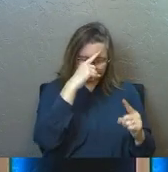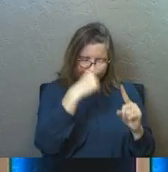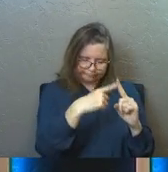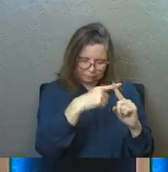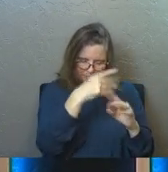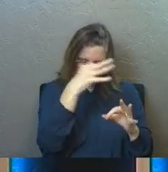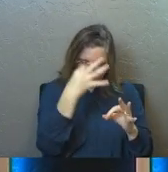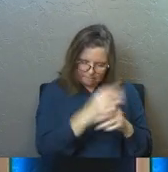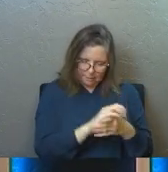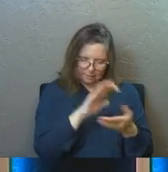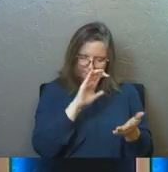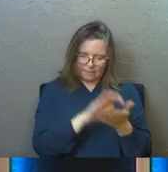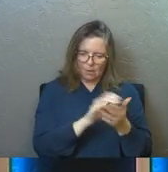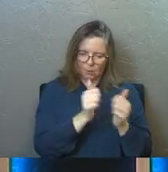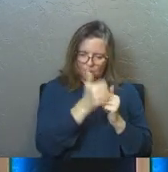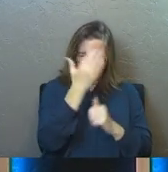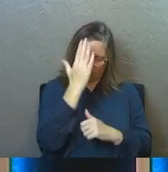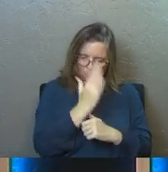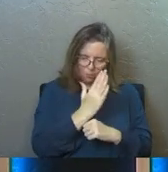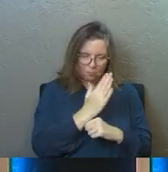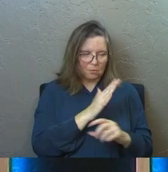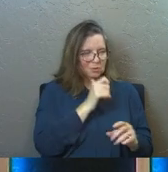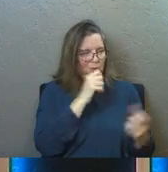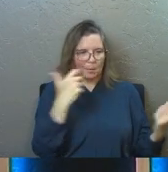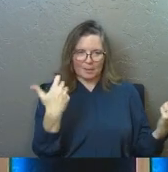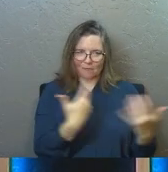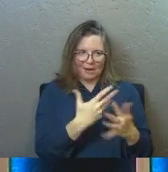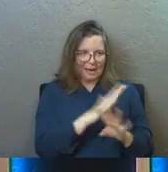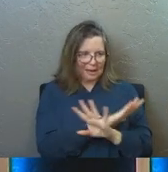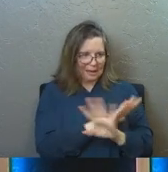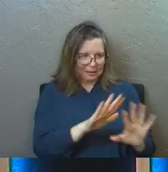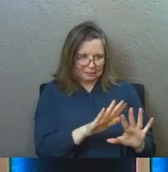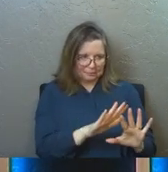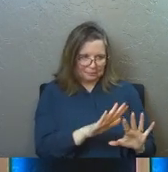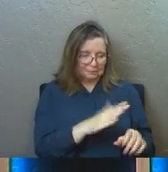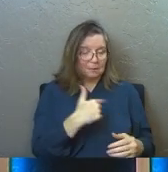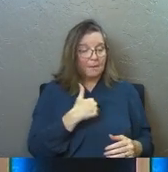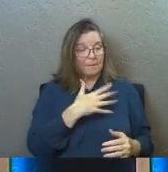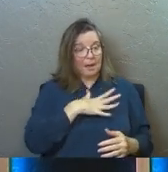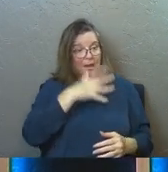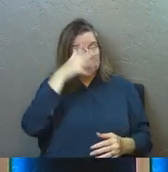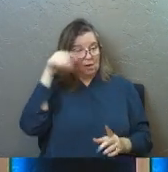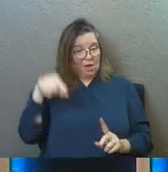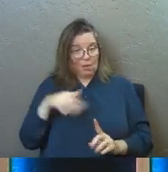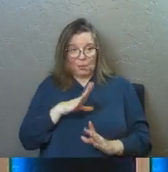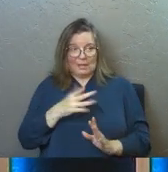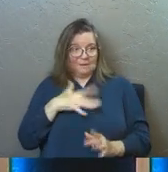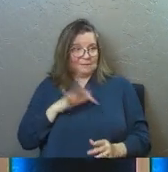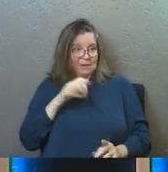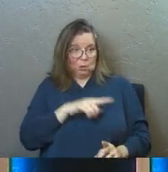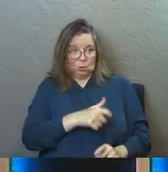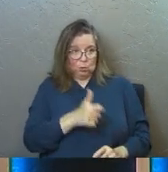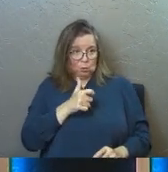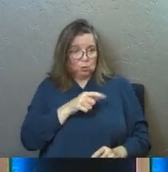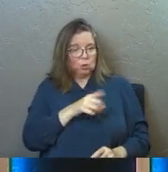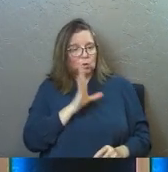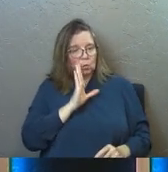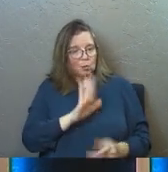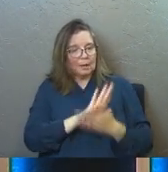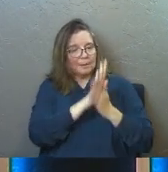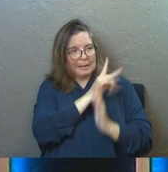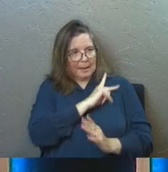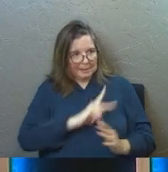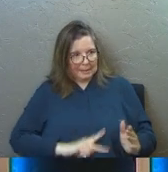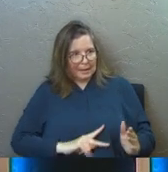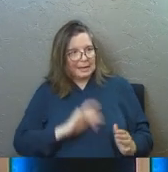his faith in God. Don't be afraid, Jonathan reassured him. My father will never find you. You are going to be the